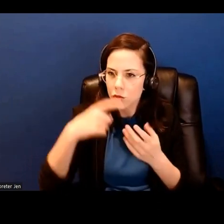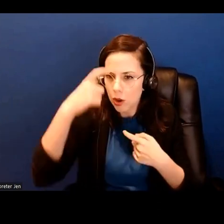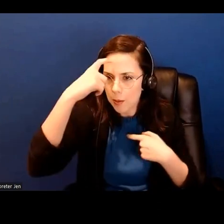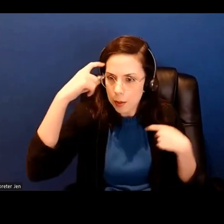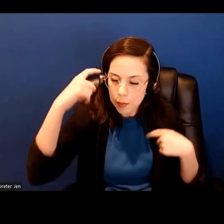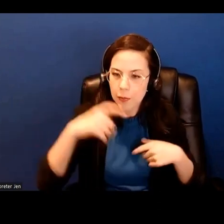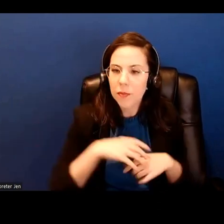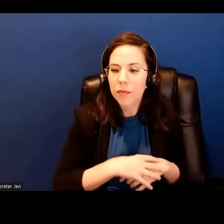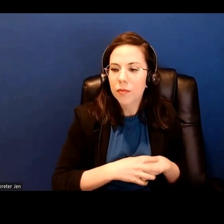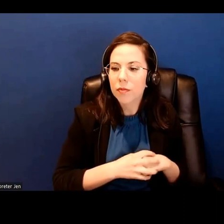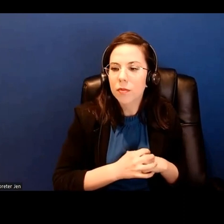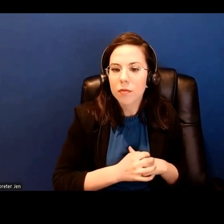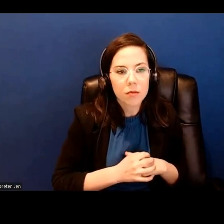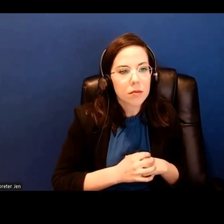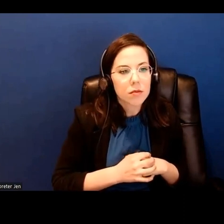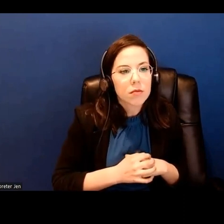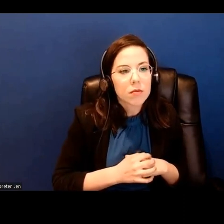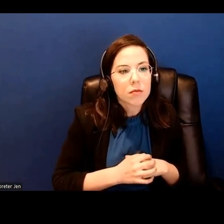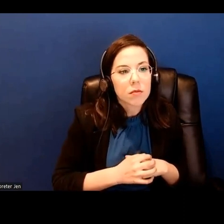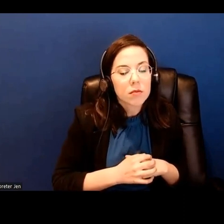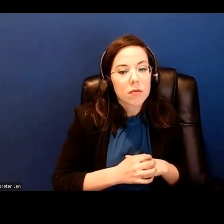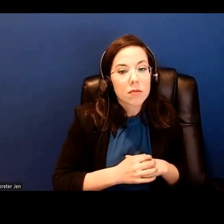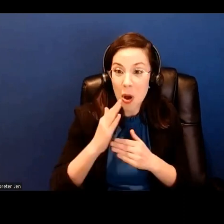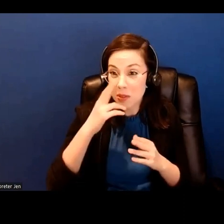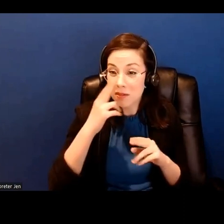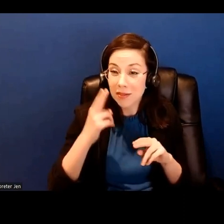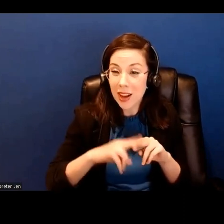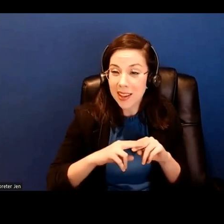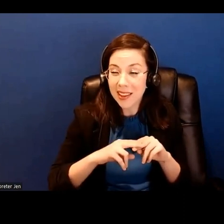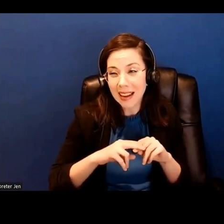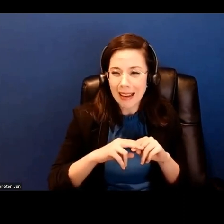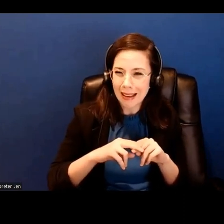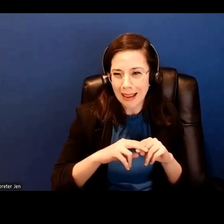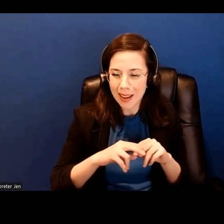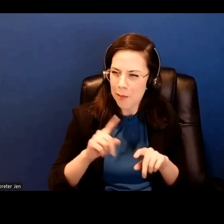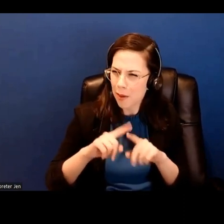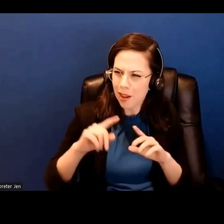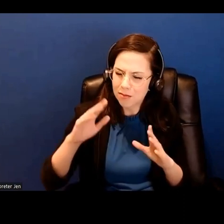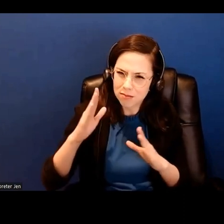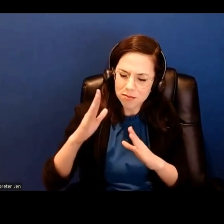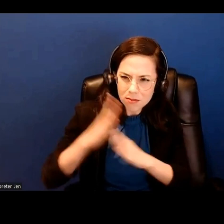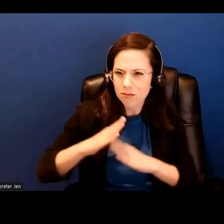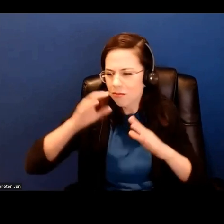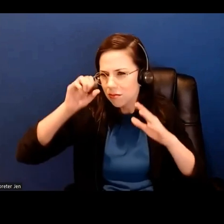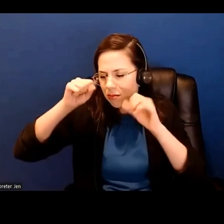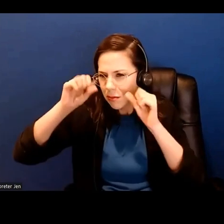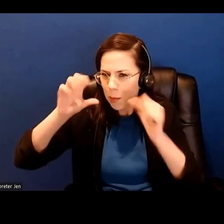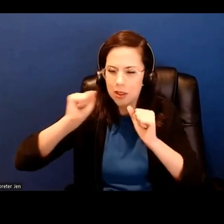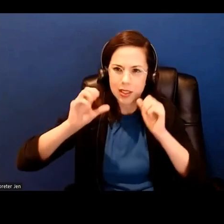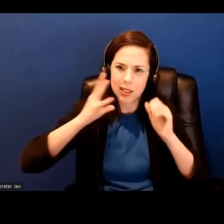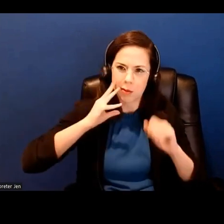literally I'm not going to say the most fun, but it's one of those extraordinary experiences to have, because people come